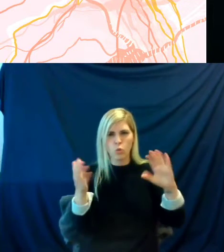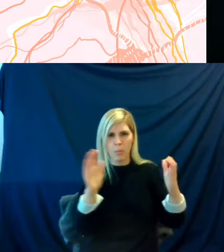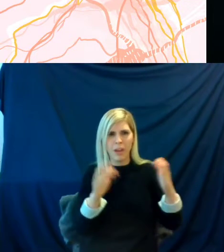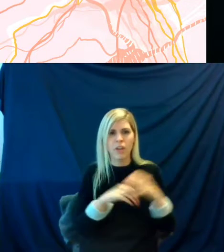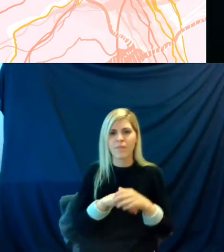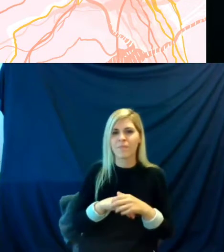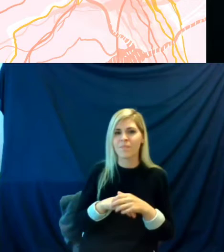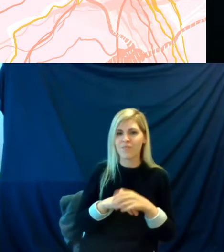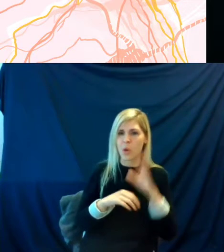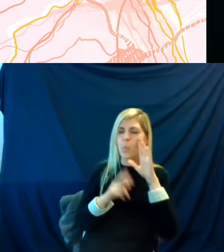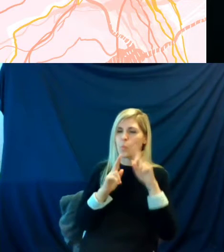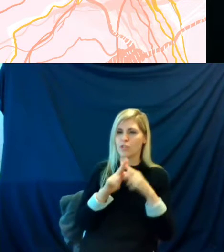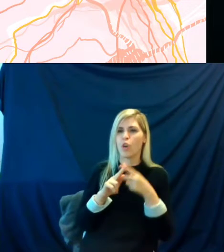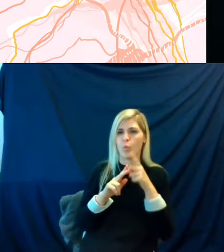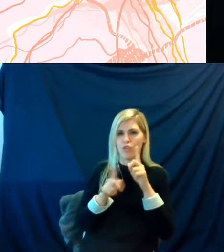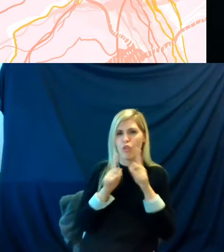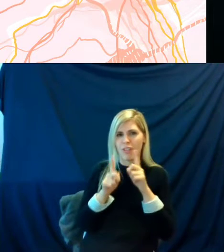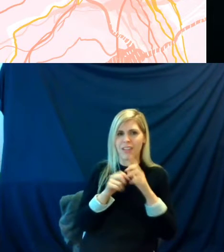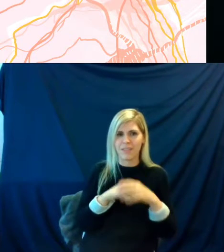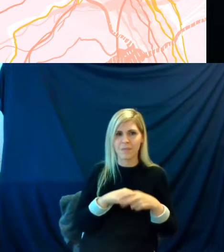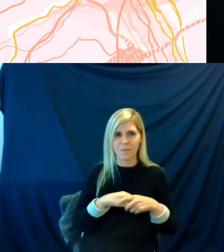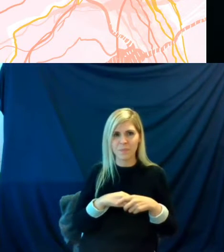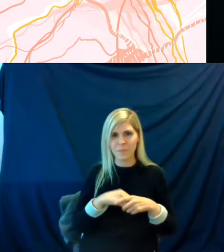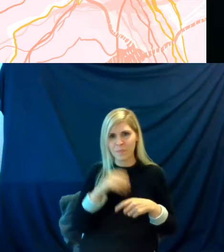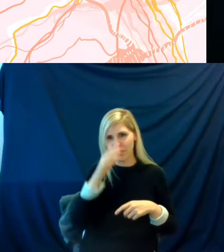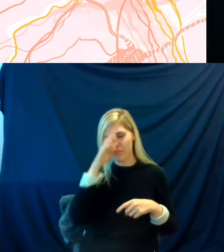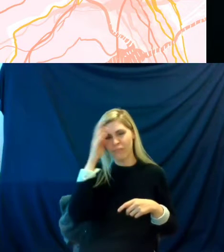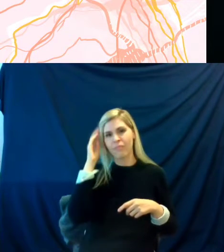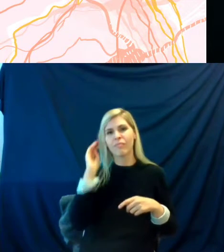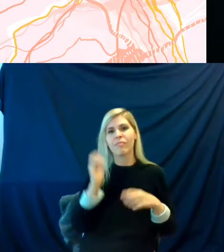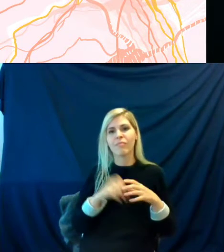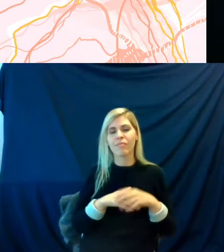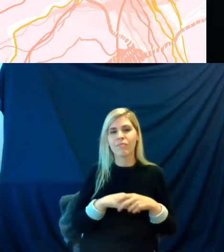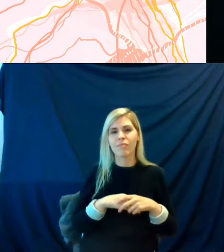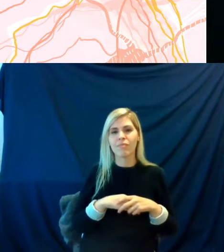question. Sure. Yeah, I'll start with talking.